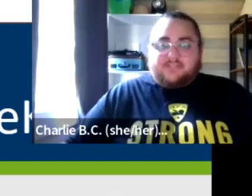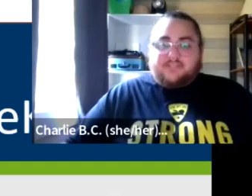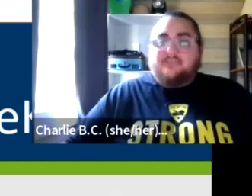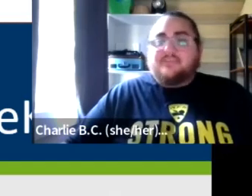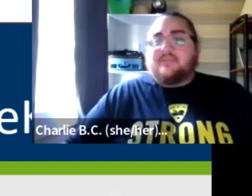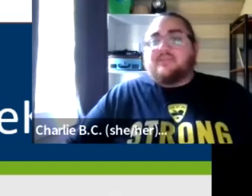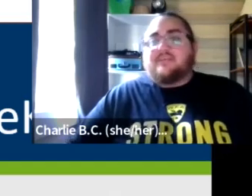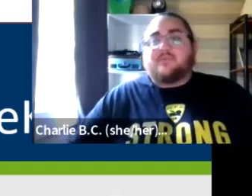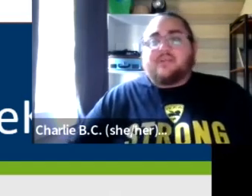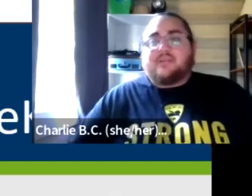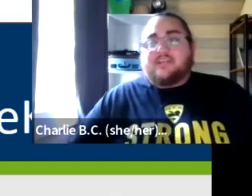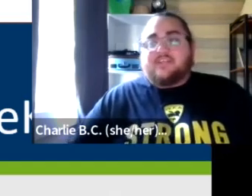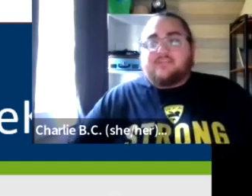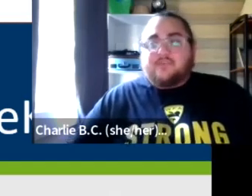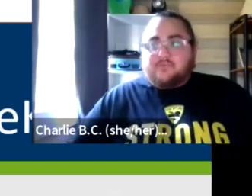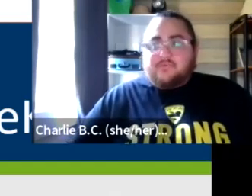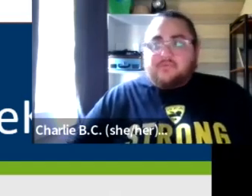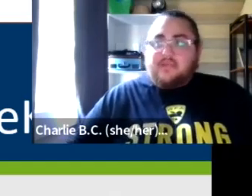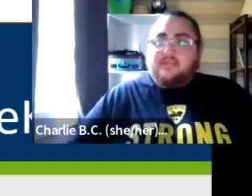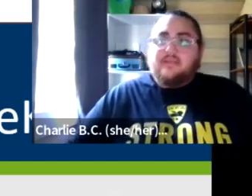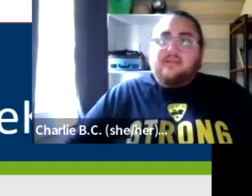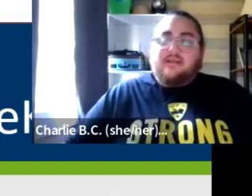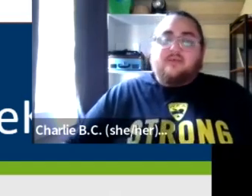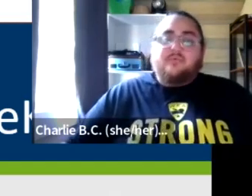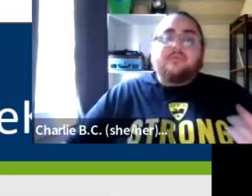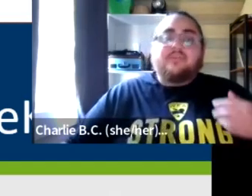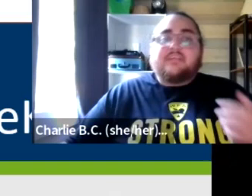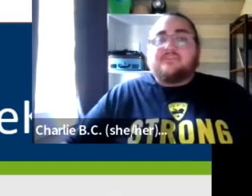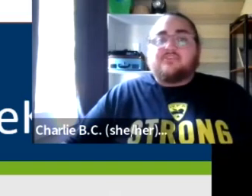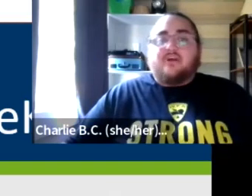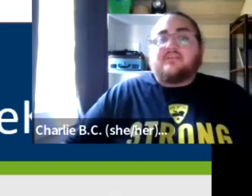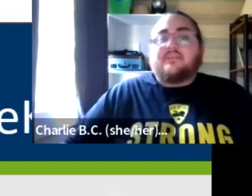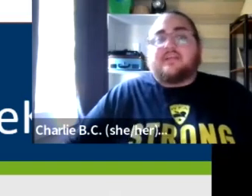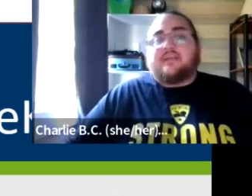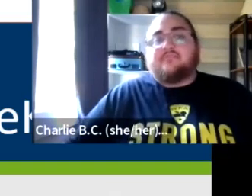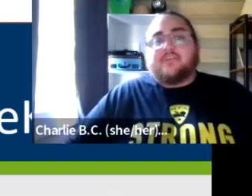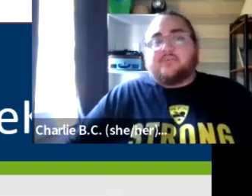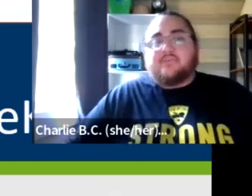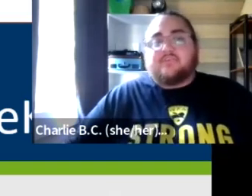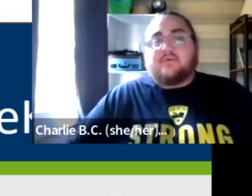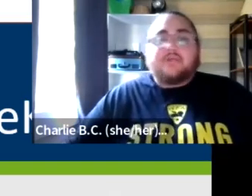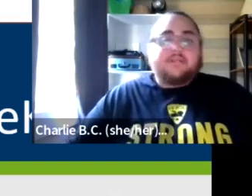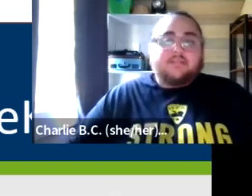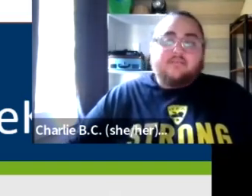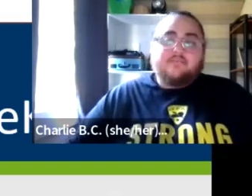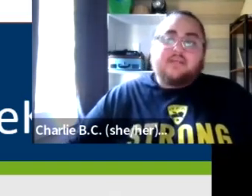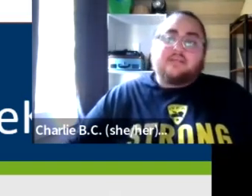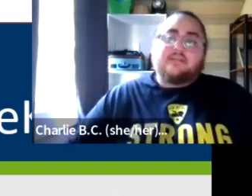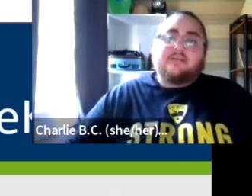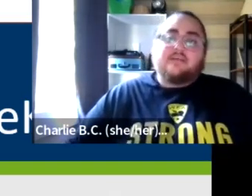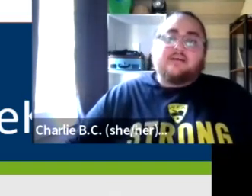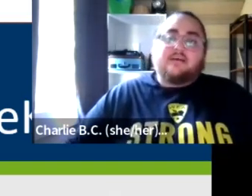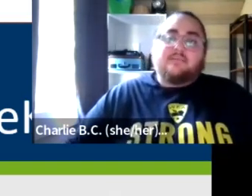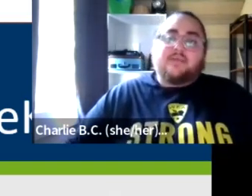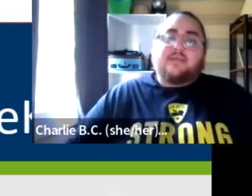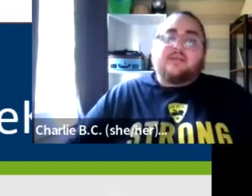permanent connections. How do we stabilize permanent connections for youth? And we believe strongly that every youth is already loved,